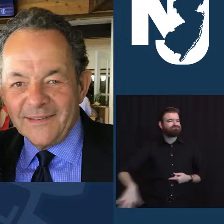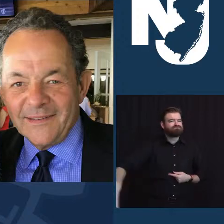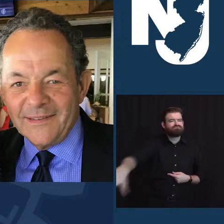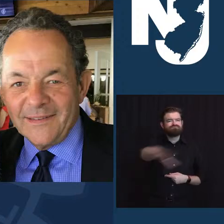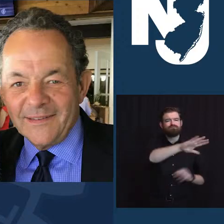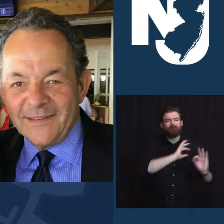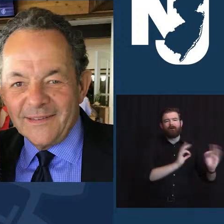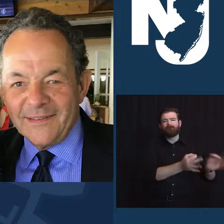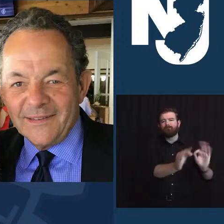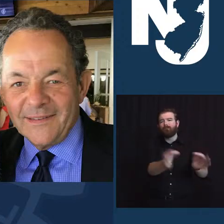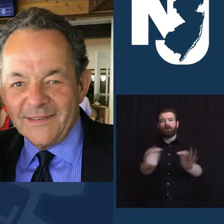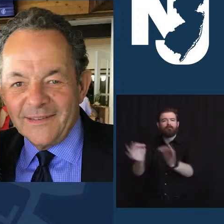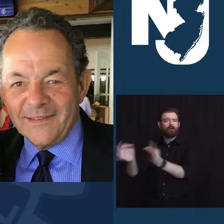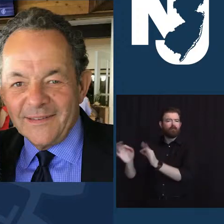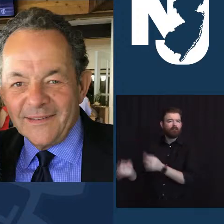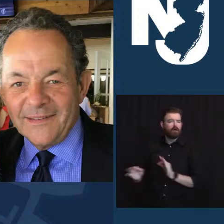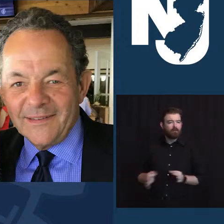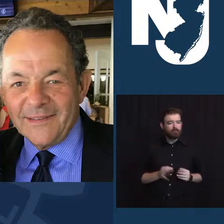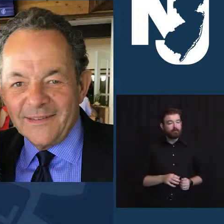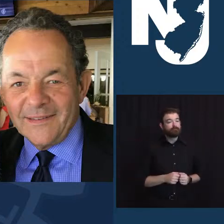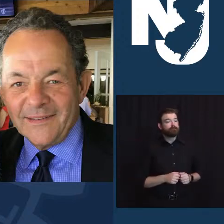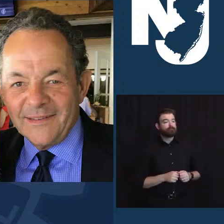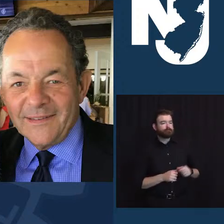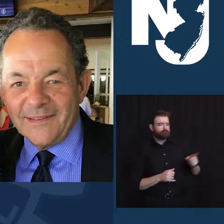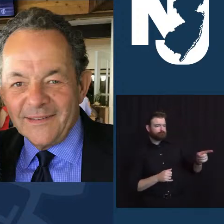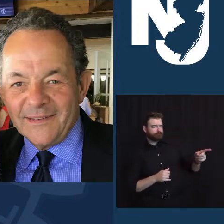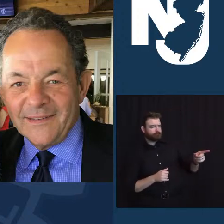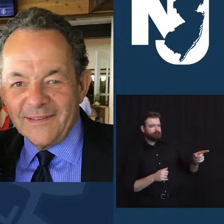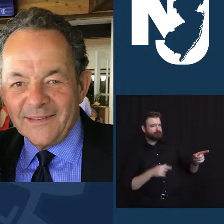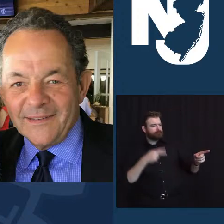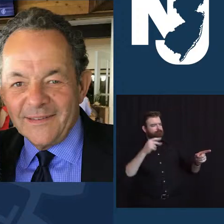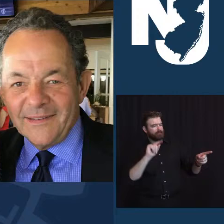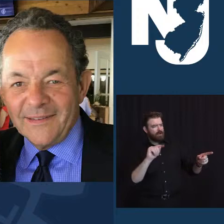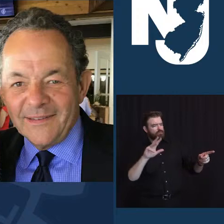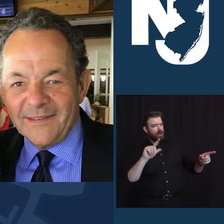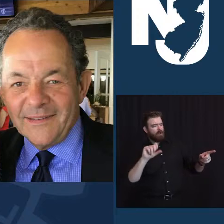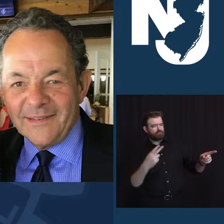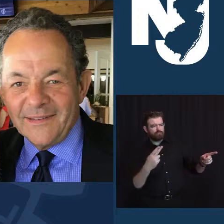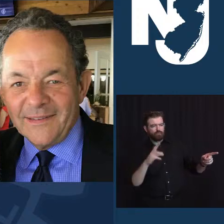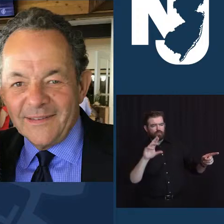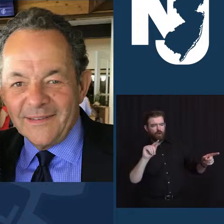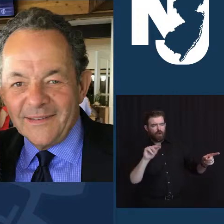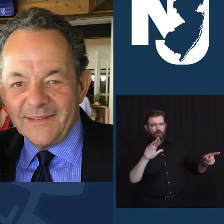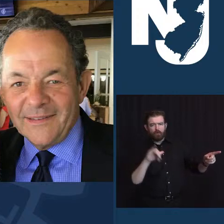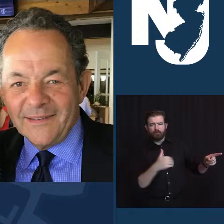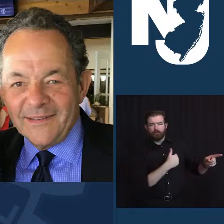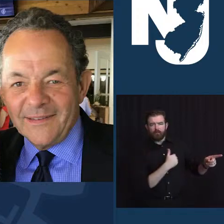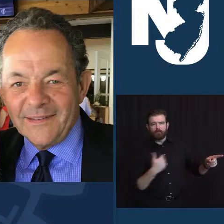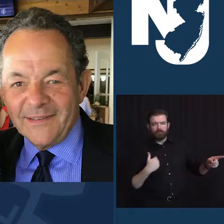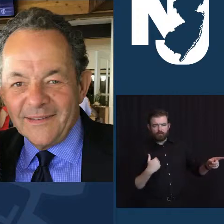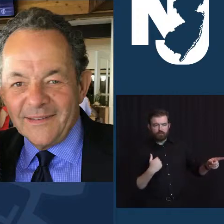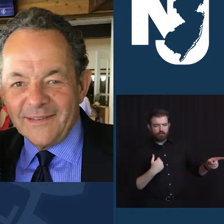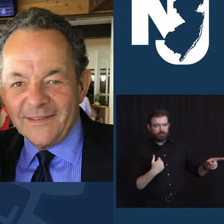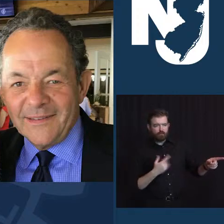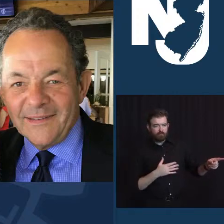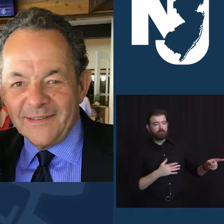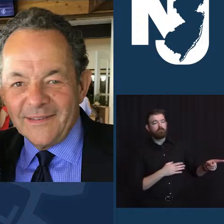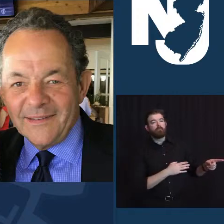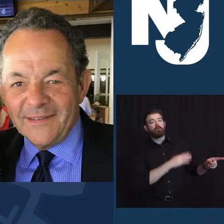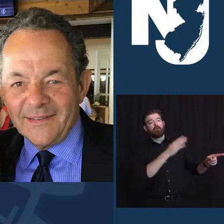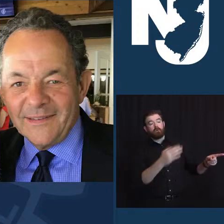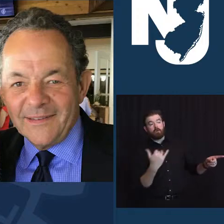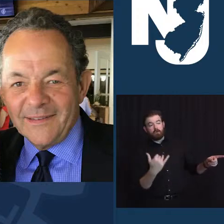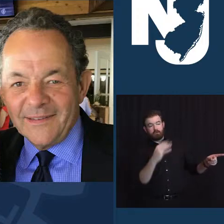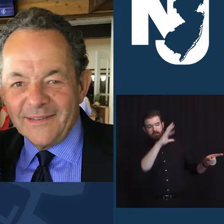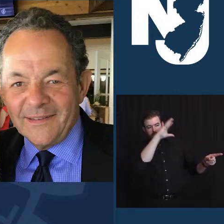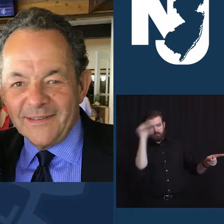and past president Nick Walsh was the man behind this effort, and I had the chance to thank him and current President Ray Wenzel, and those are the two